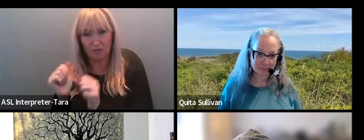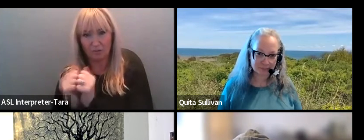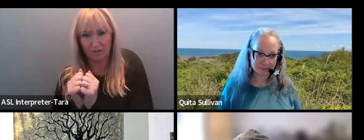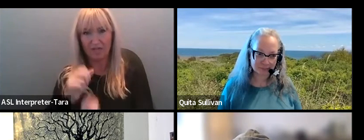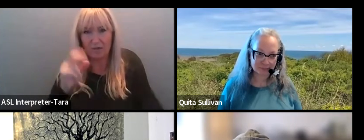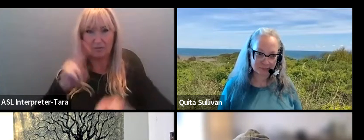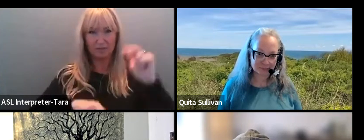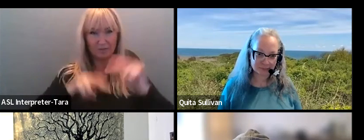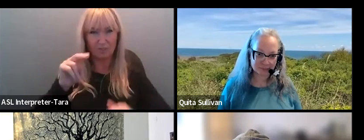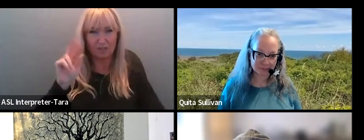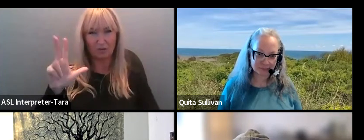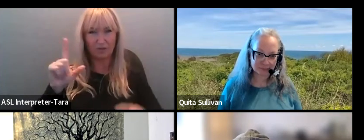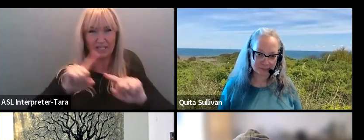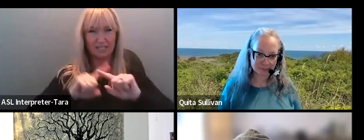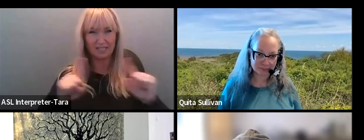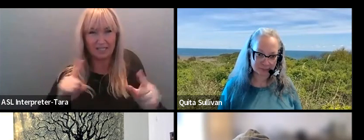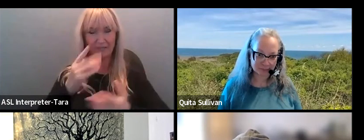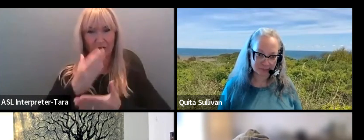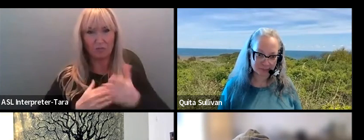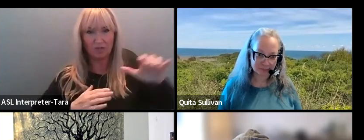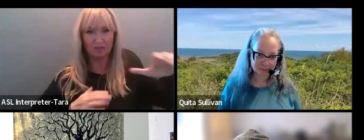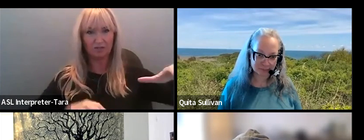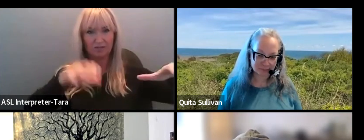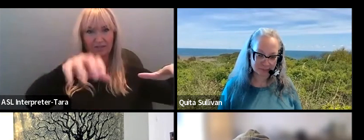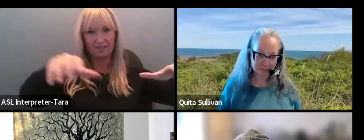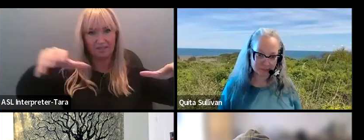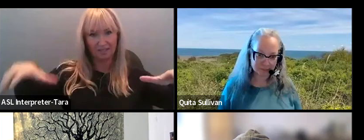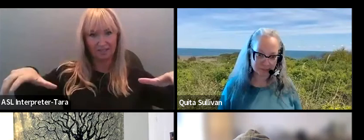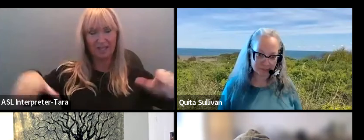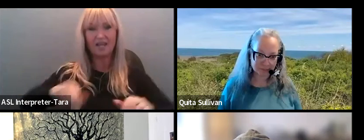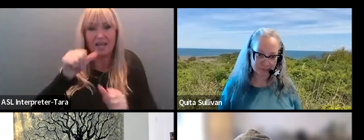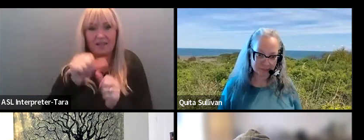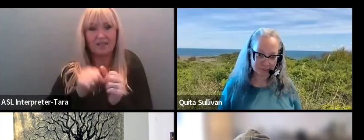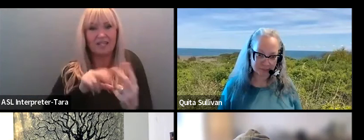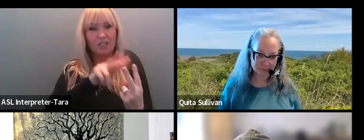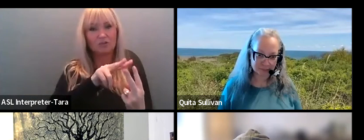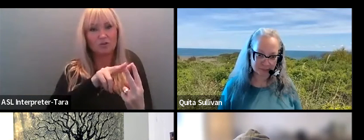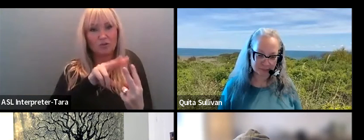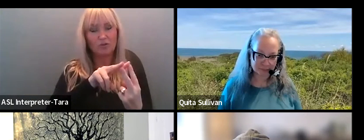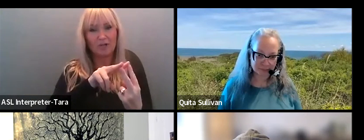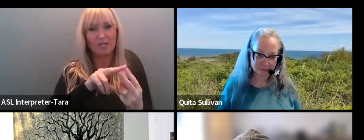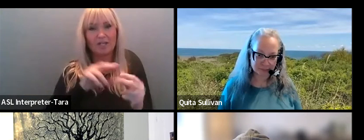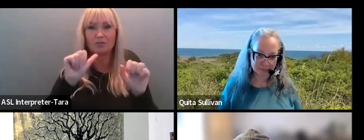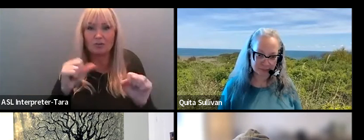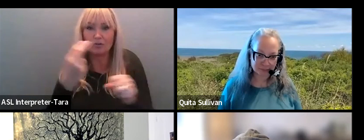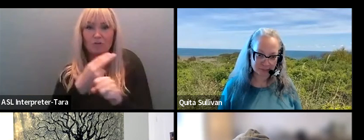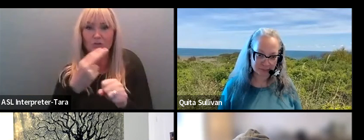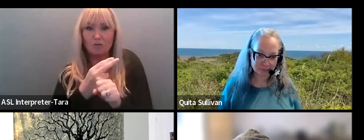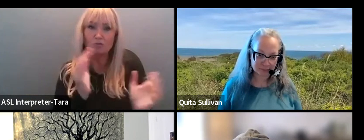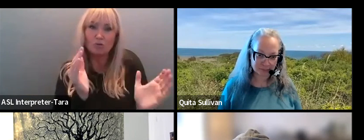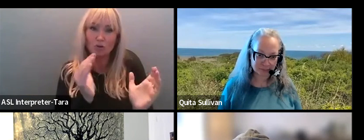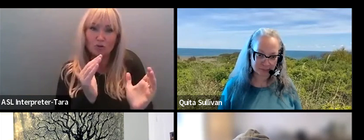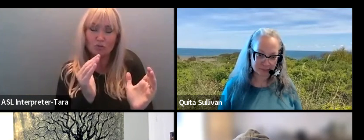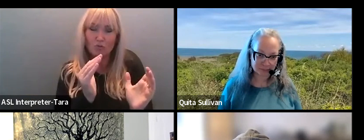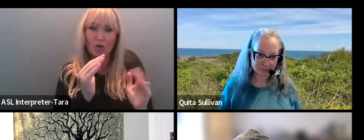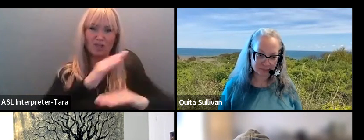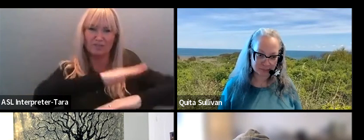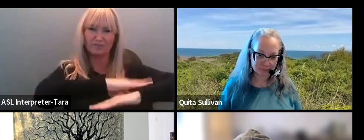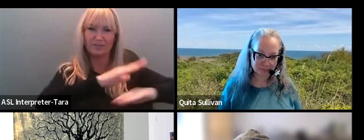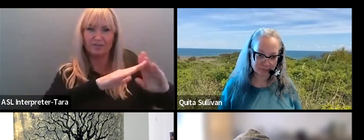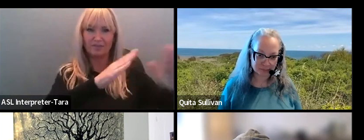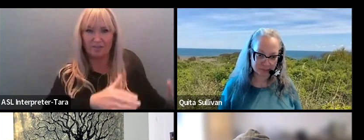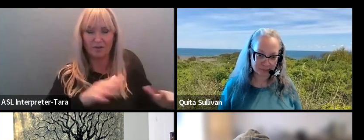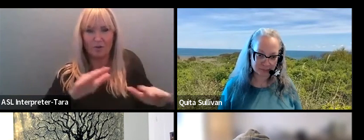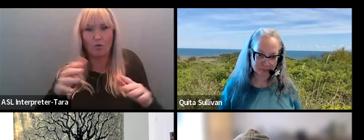then each duet kind of had a smaller altar that they were able to use if they so chose. And it was an invitation, and